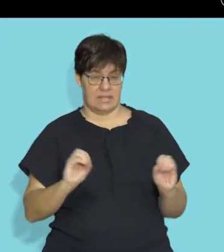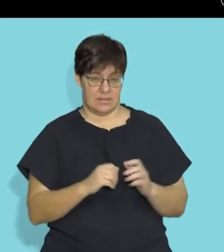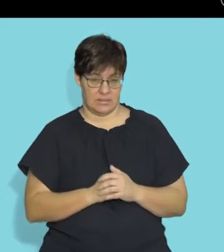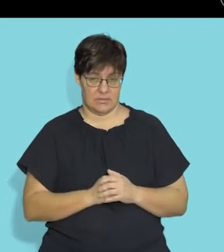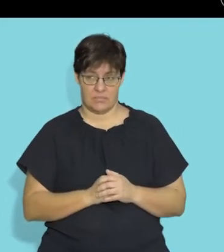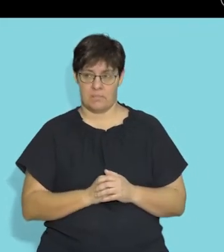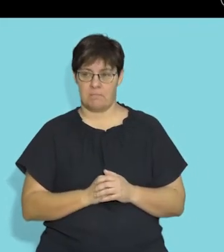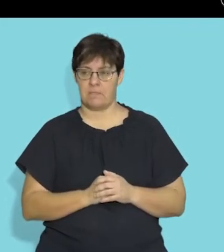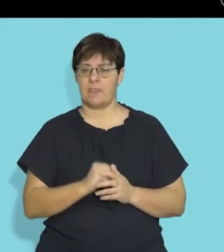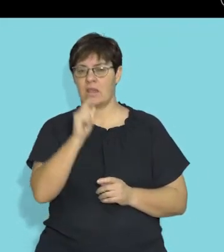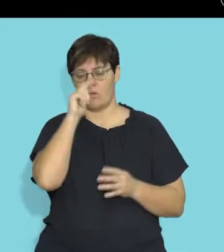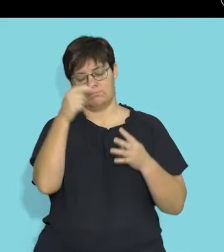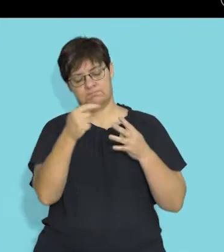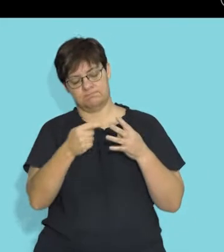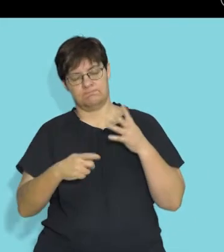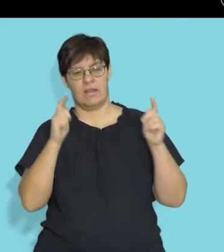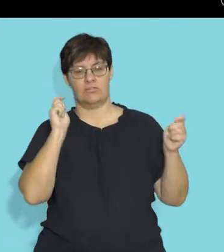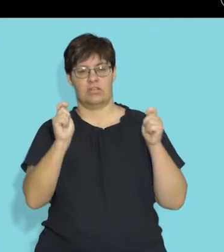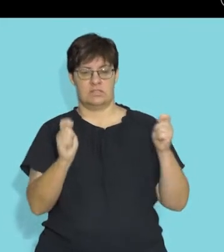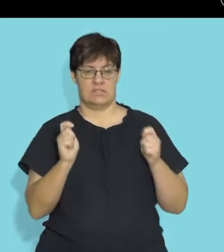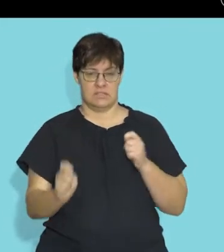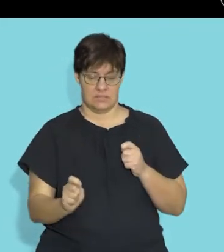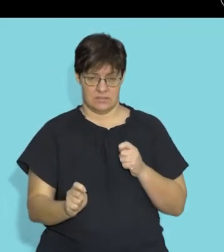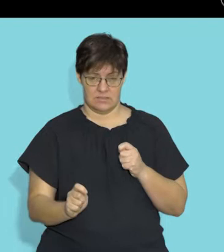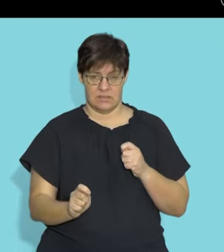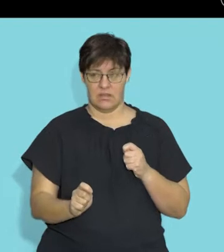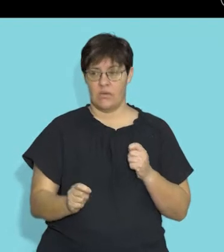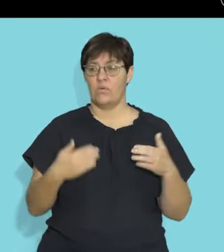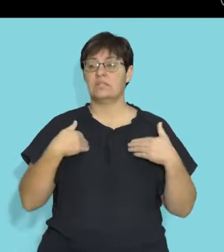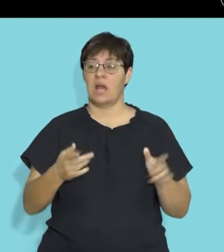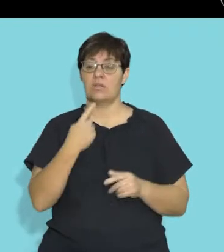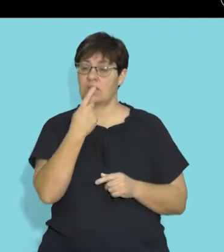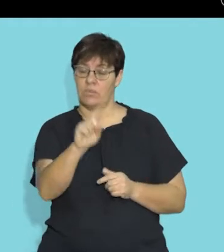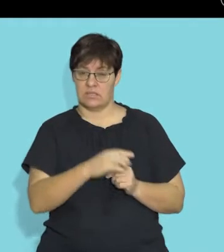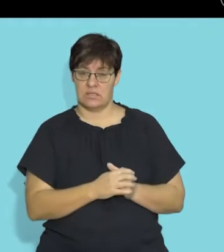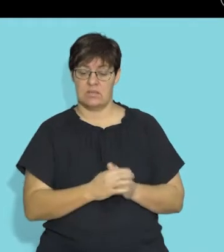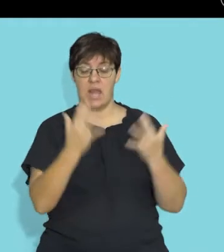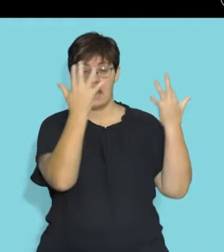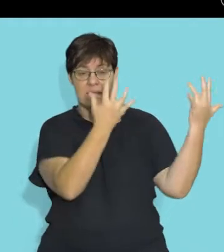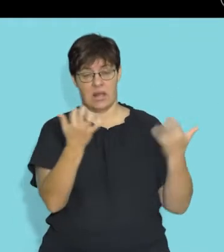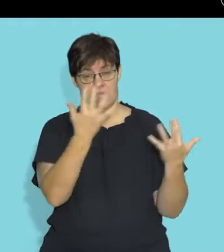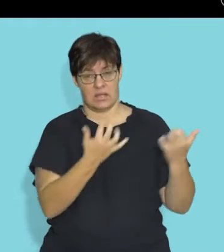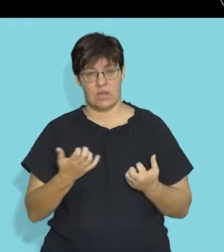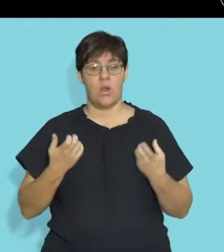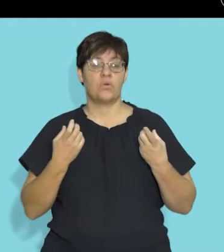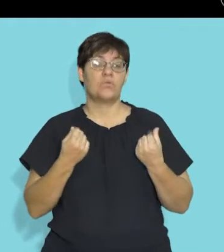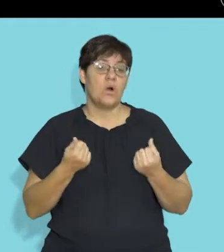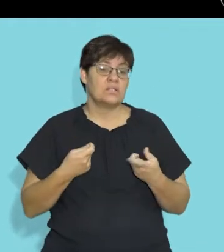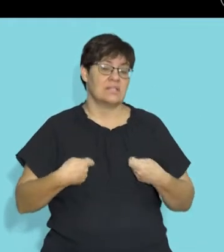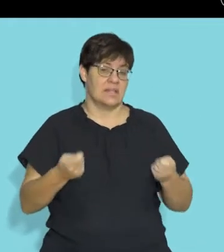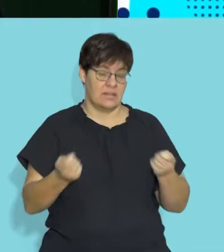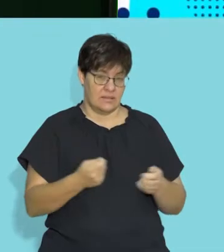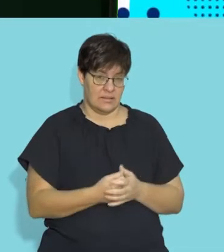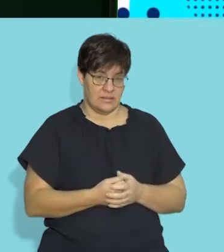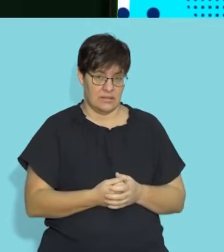now we're looking at all of these adjustments, and we start off by saying, calculate the cost of